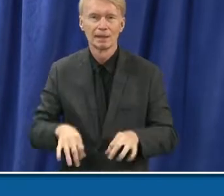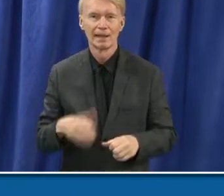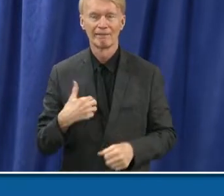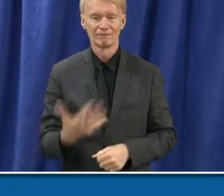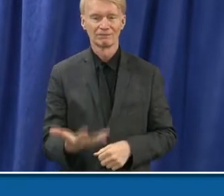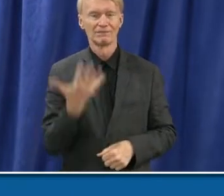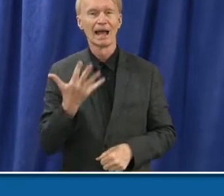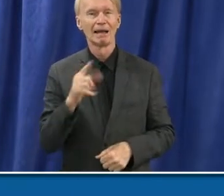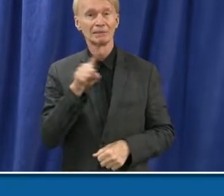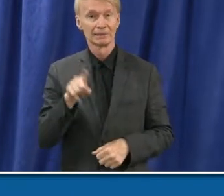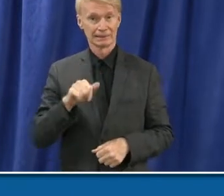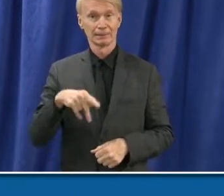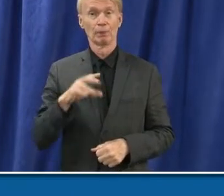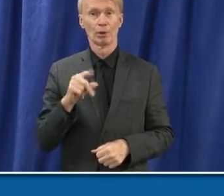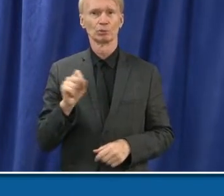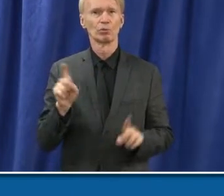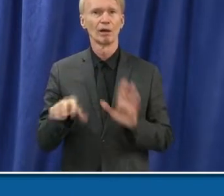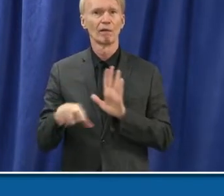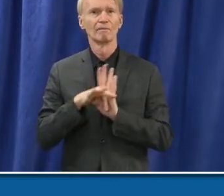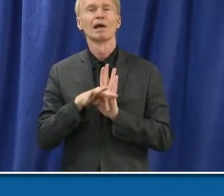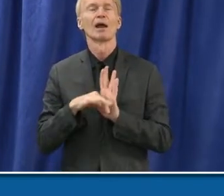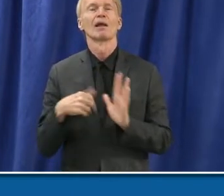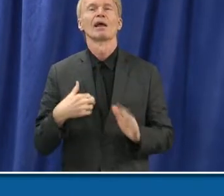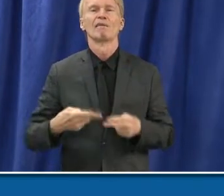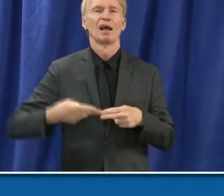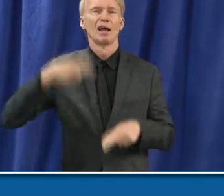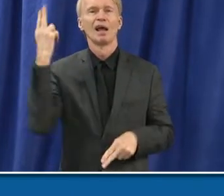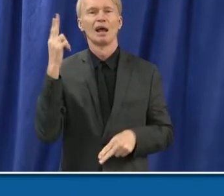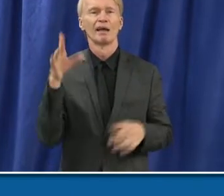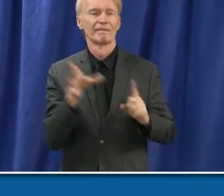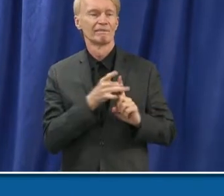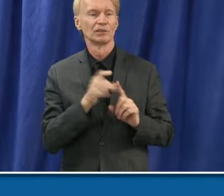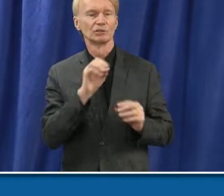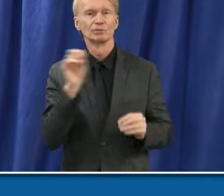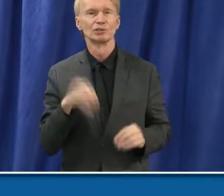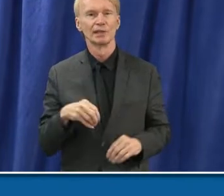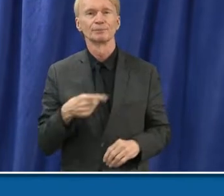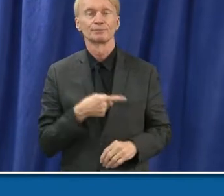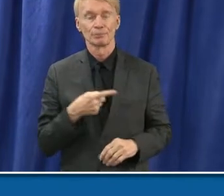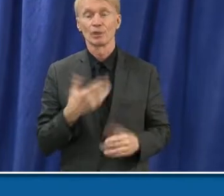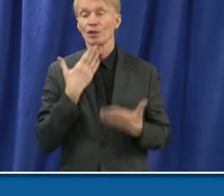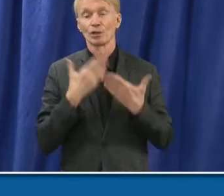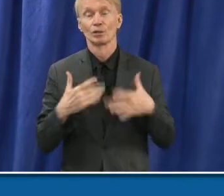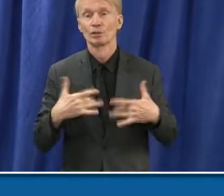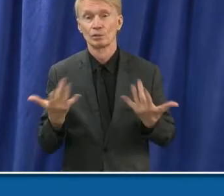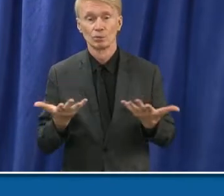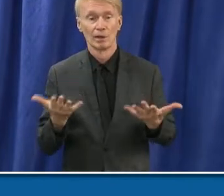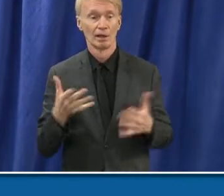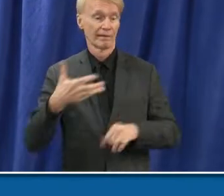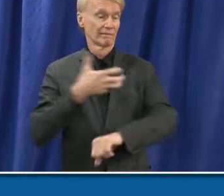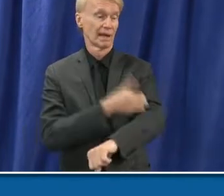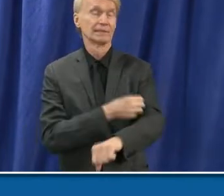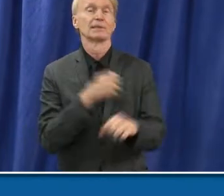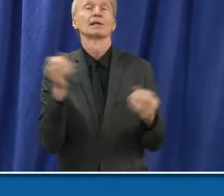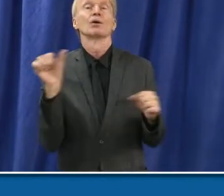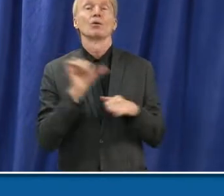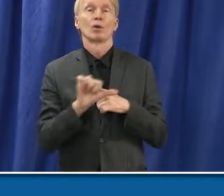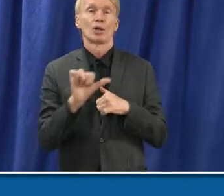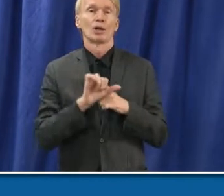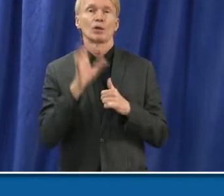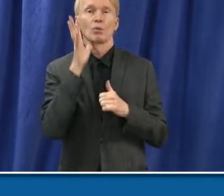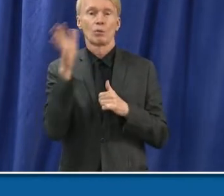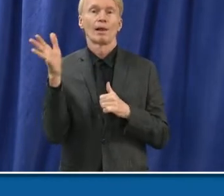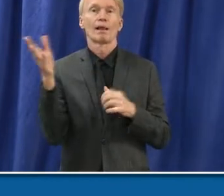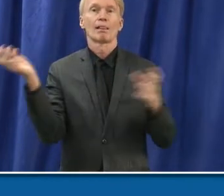some of our highest rates of infection. And the good news is that all of the vaccine work is going to fold into this